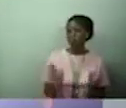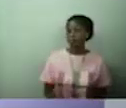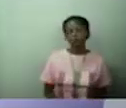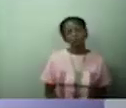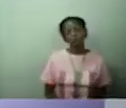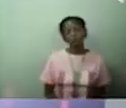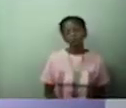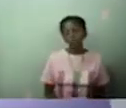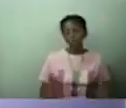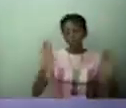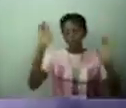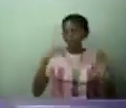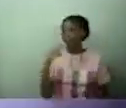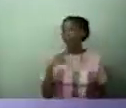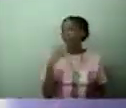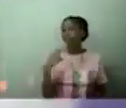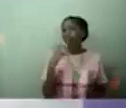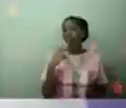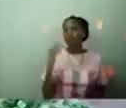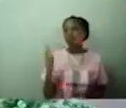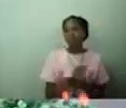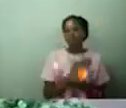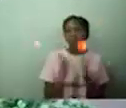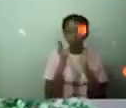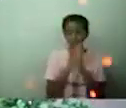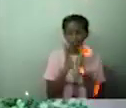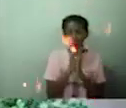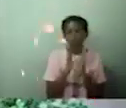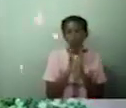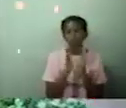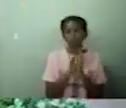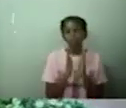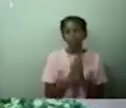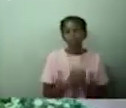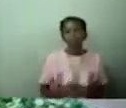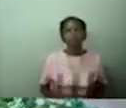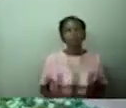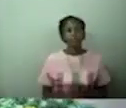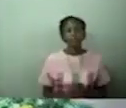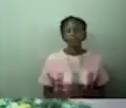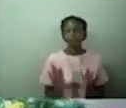Shall we lift up our voices and cry to our Father, Lord, do something with me.